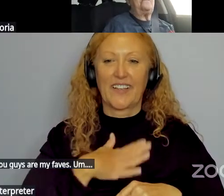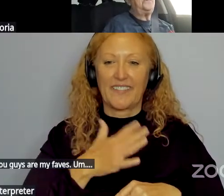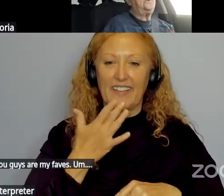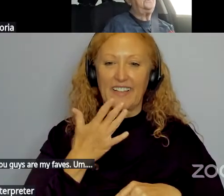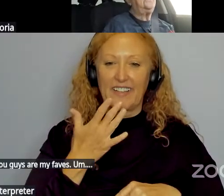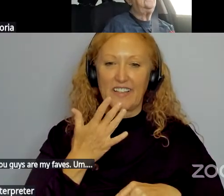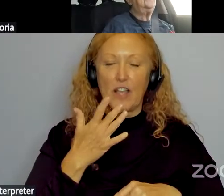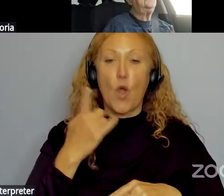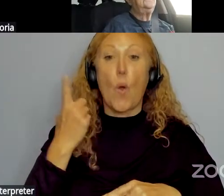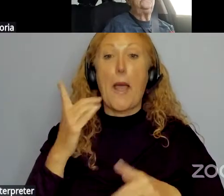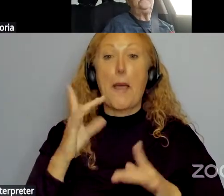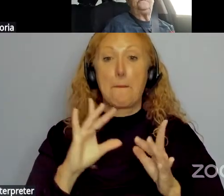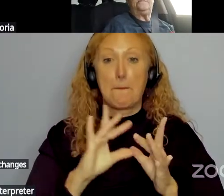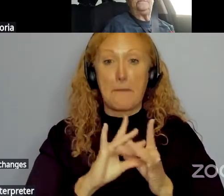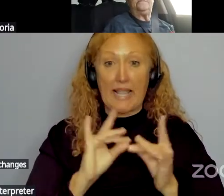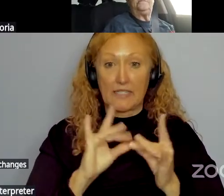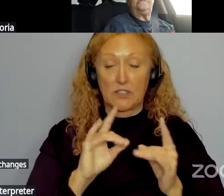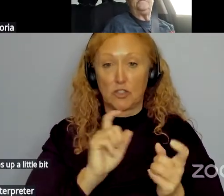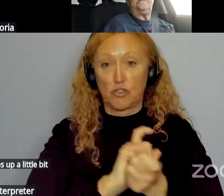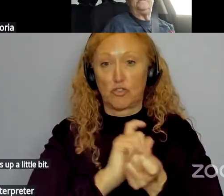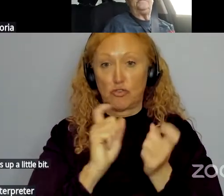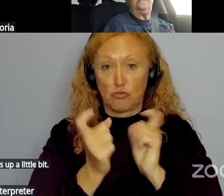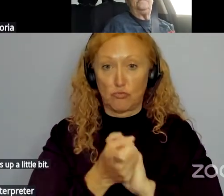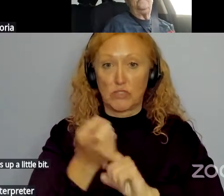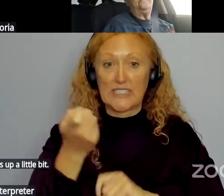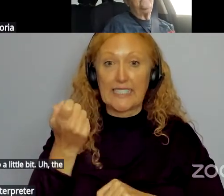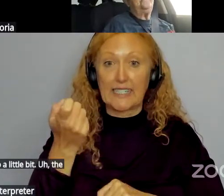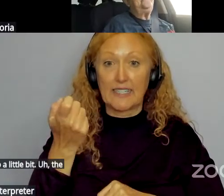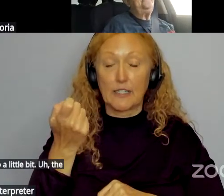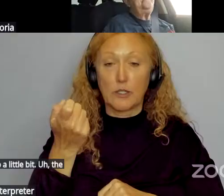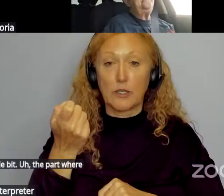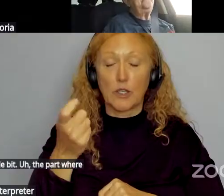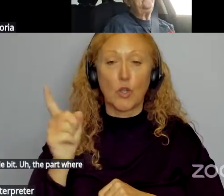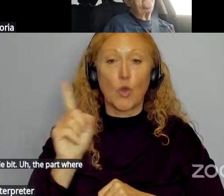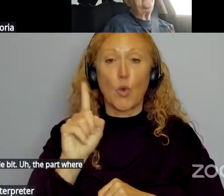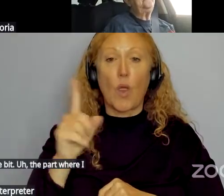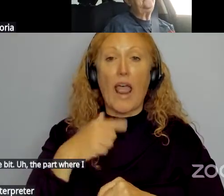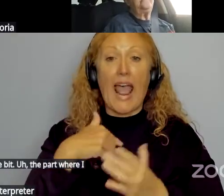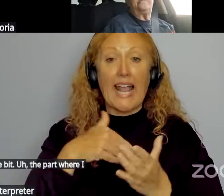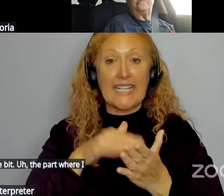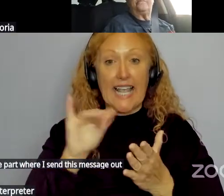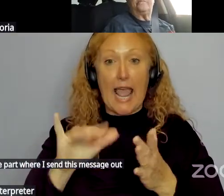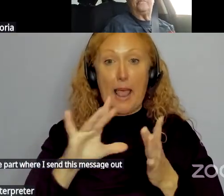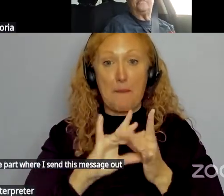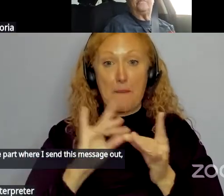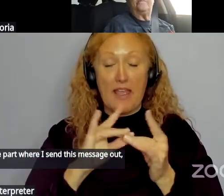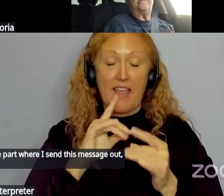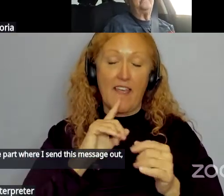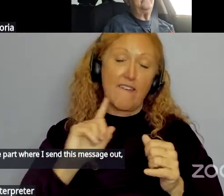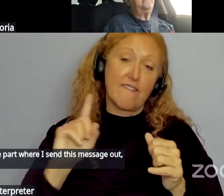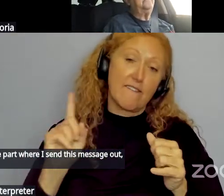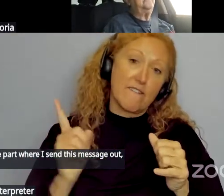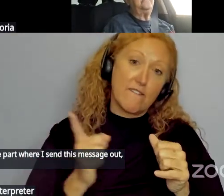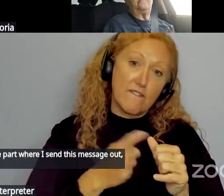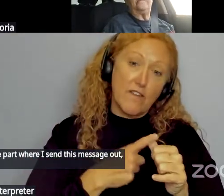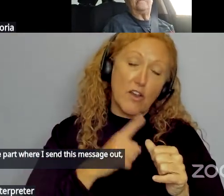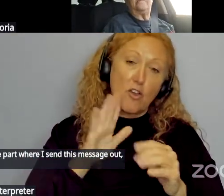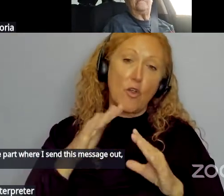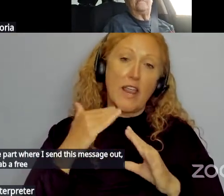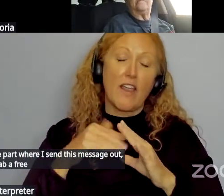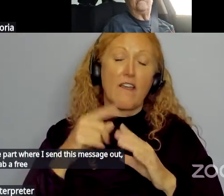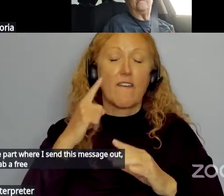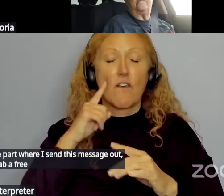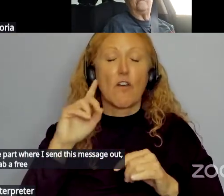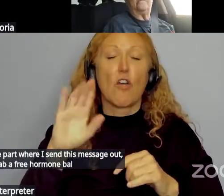the message changes up a little bit. The part where I sent this message out and it says, first put down your email to grab a free hormone